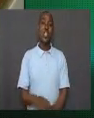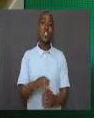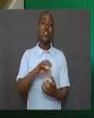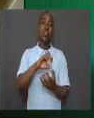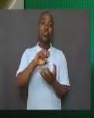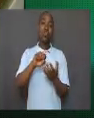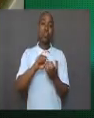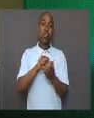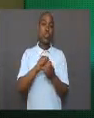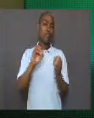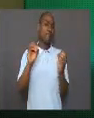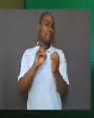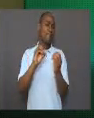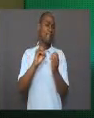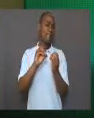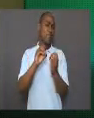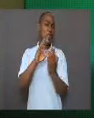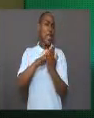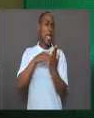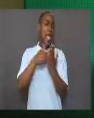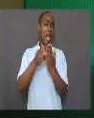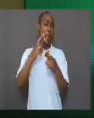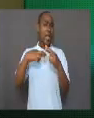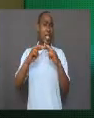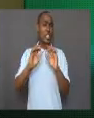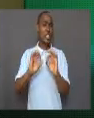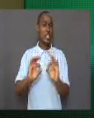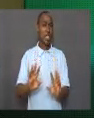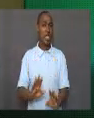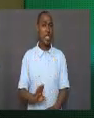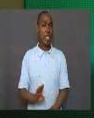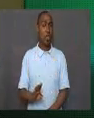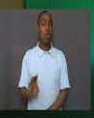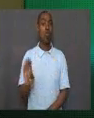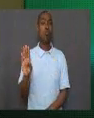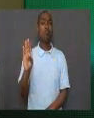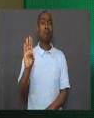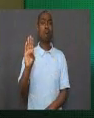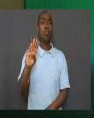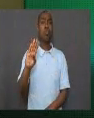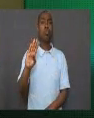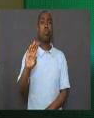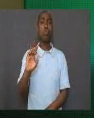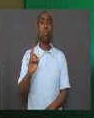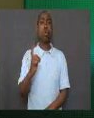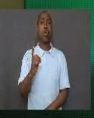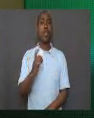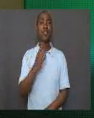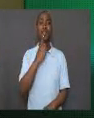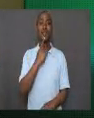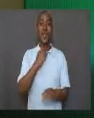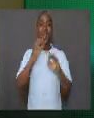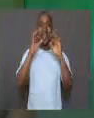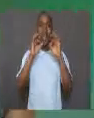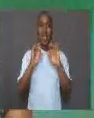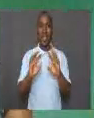solution has no color reaction and remains blue, sugar is absent.